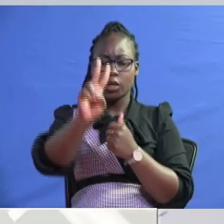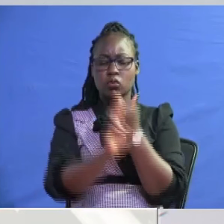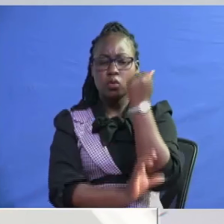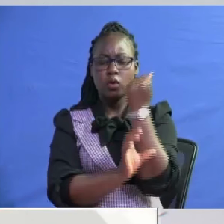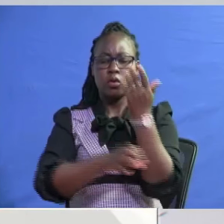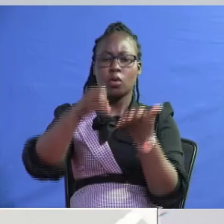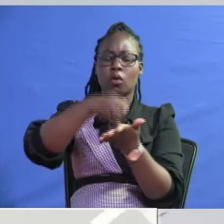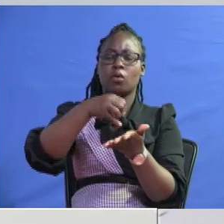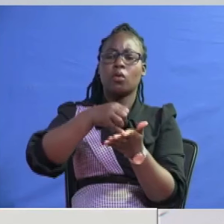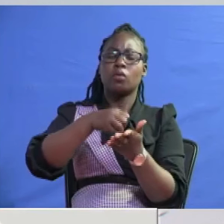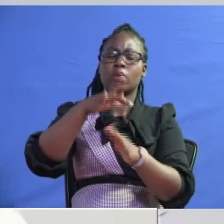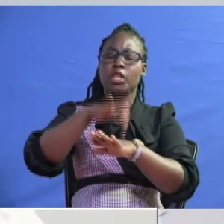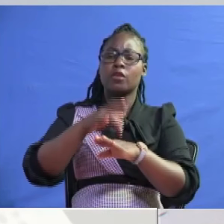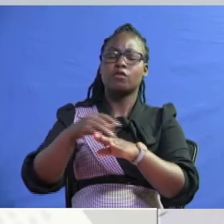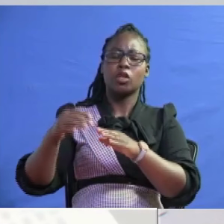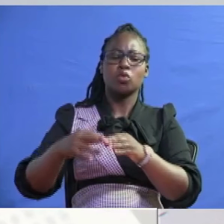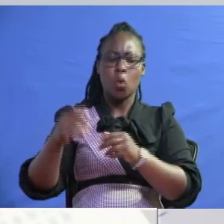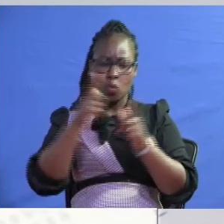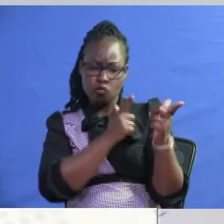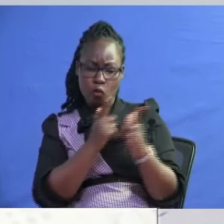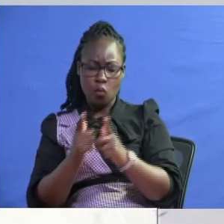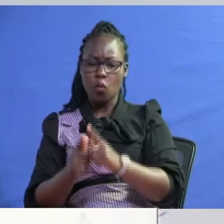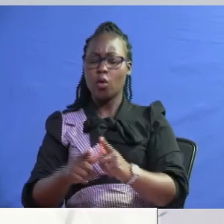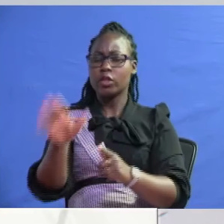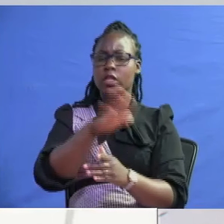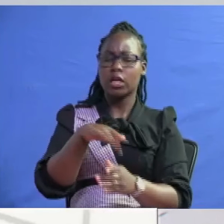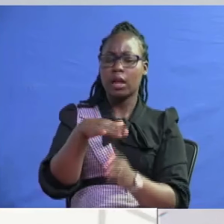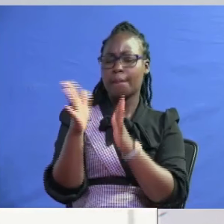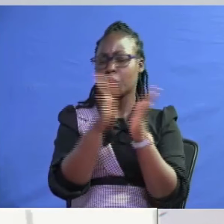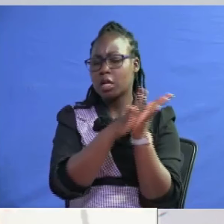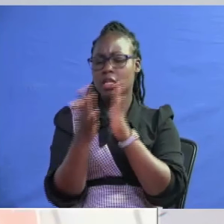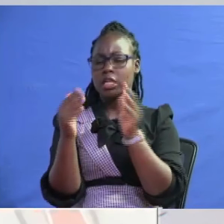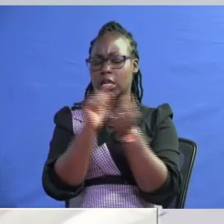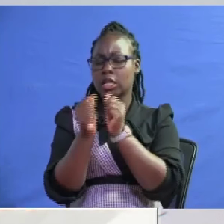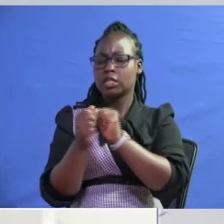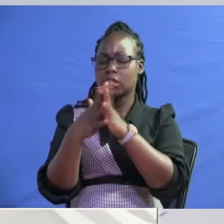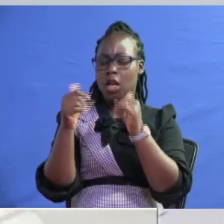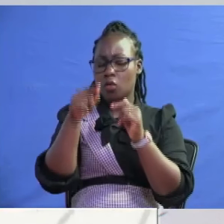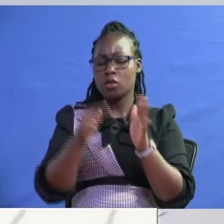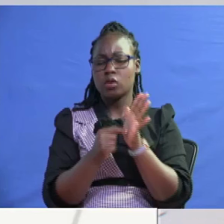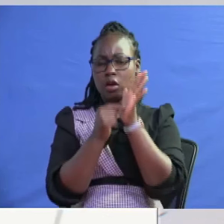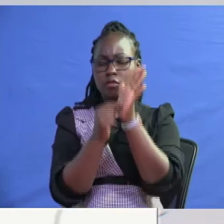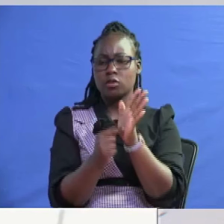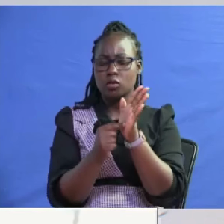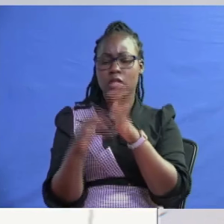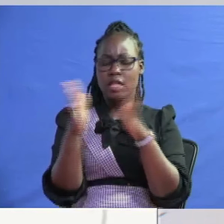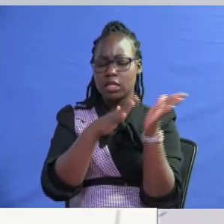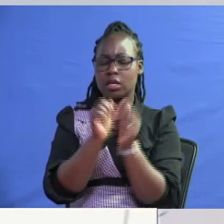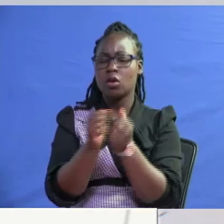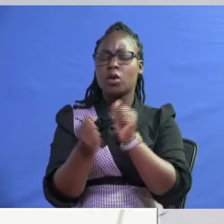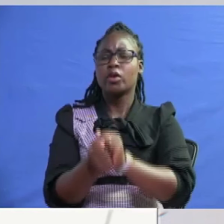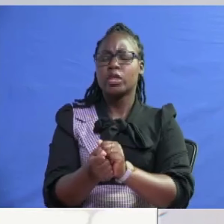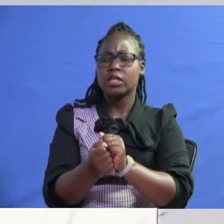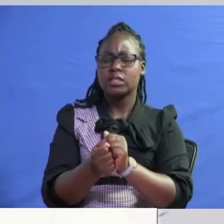countries, including the impact of war on climate change. Ukrainian Honorary Consul Oleksiy has indicated that climate change is